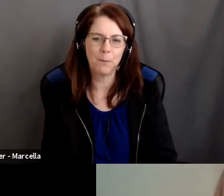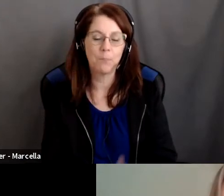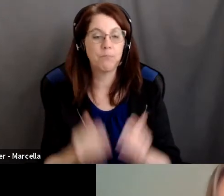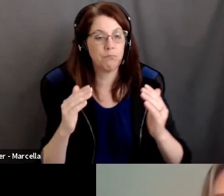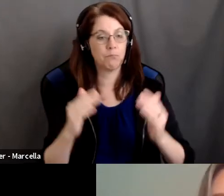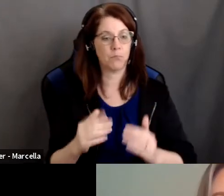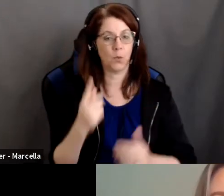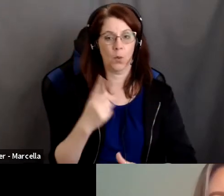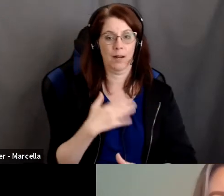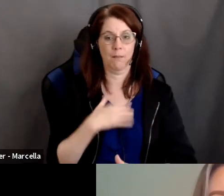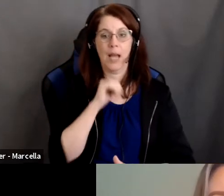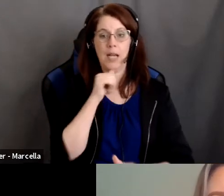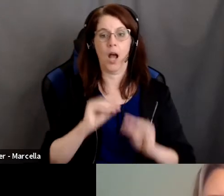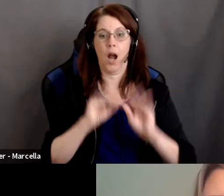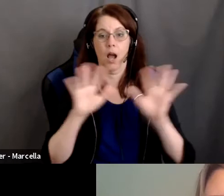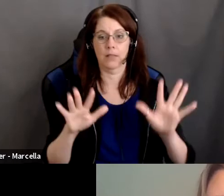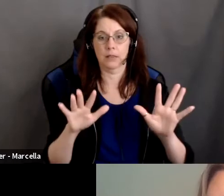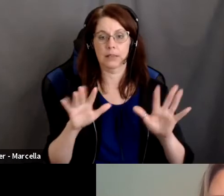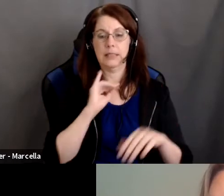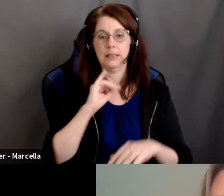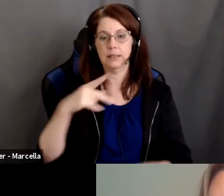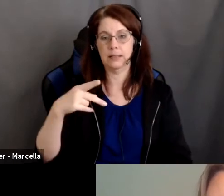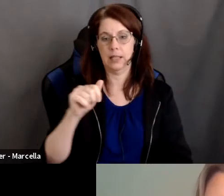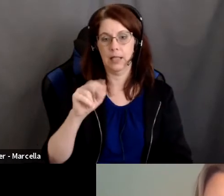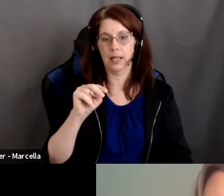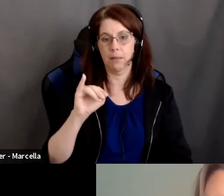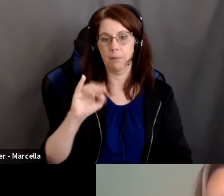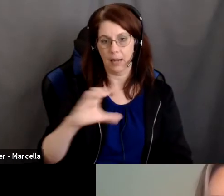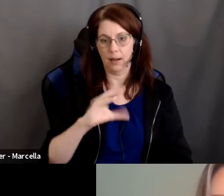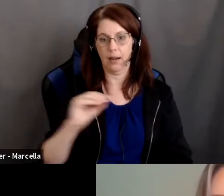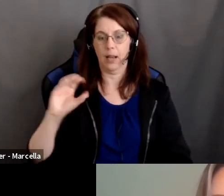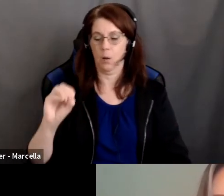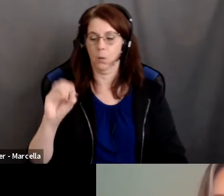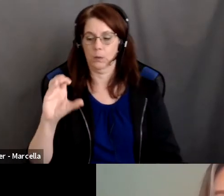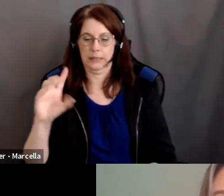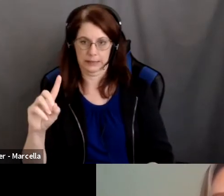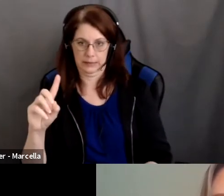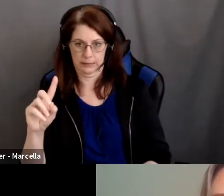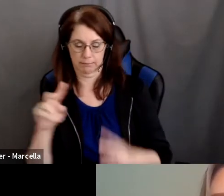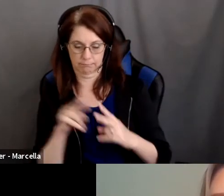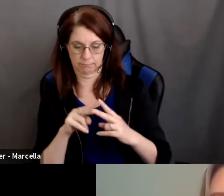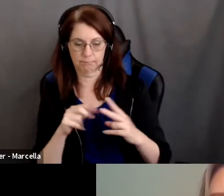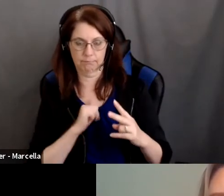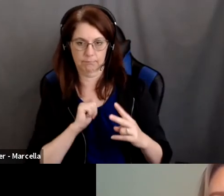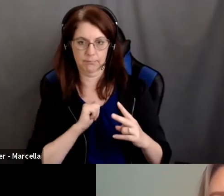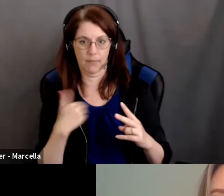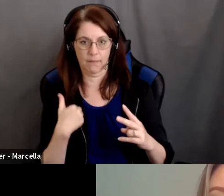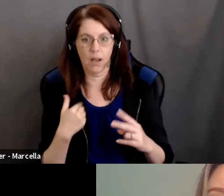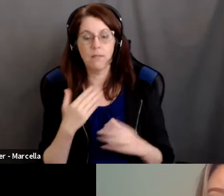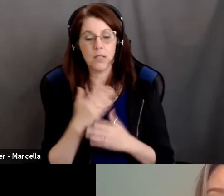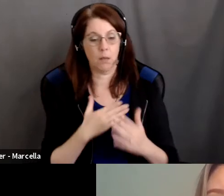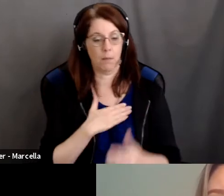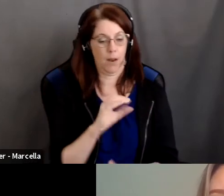of my non-apparent disabilities is panic disorder and obsessive compulsive disorder. And I know that some of my